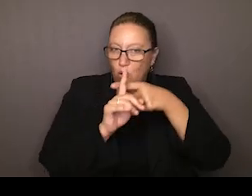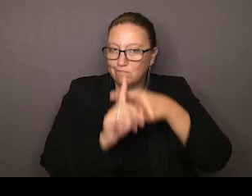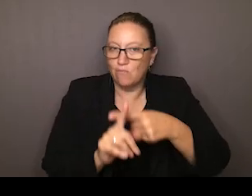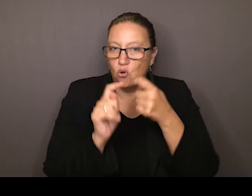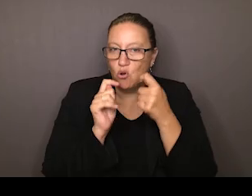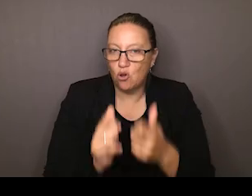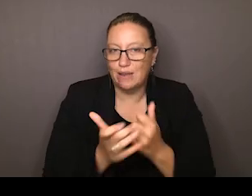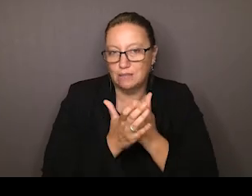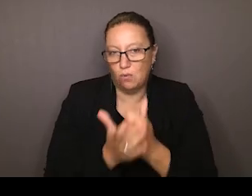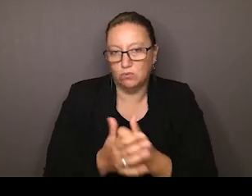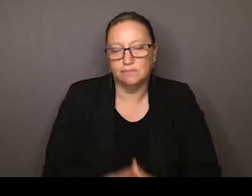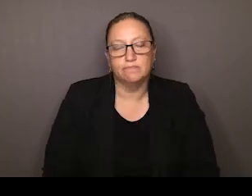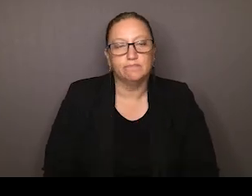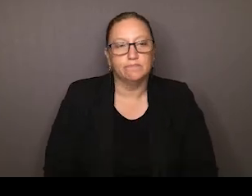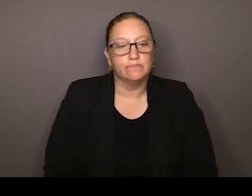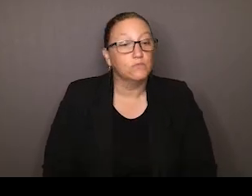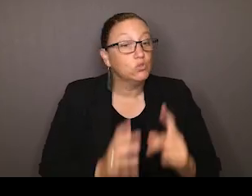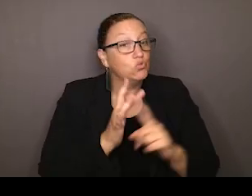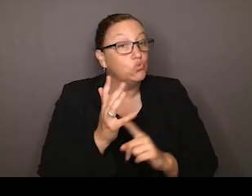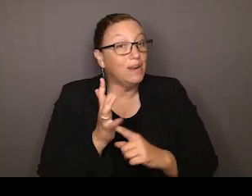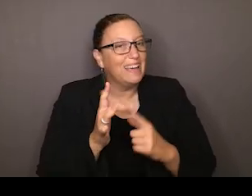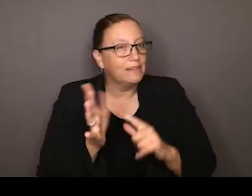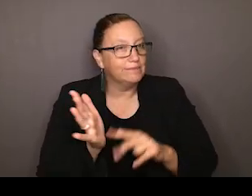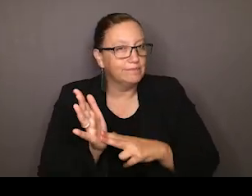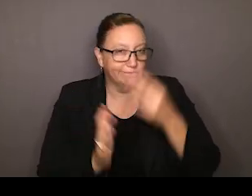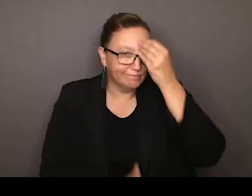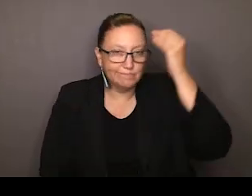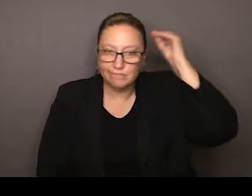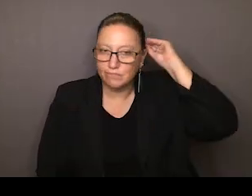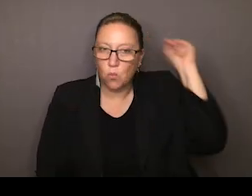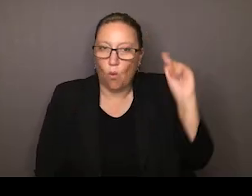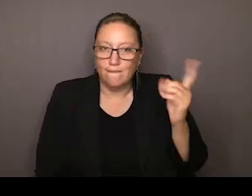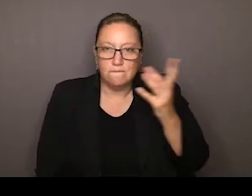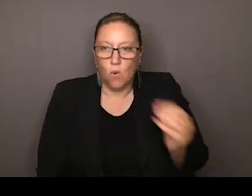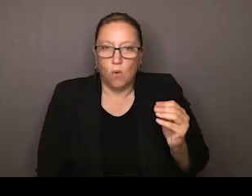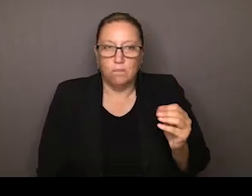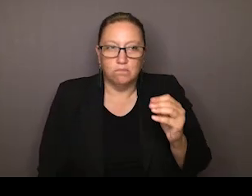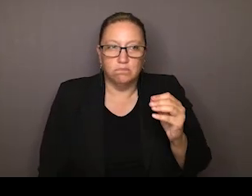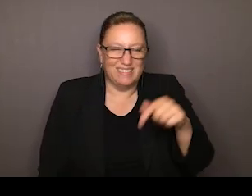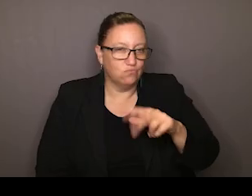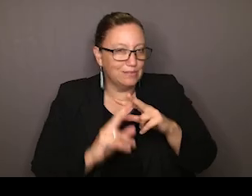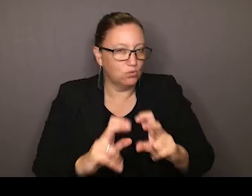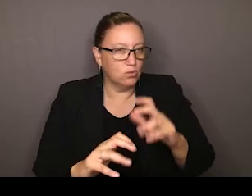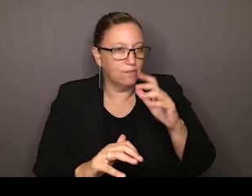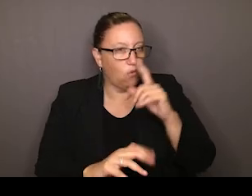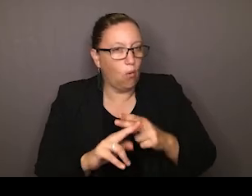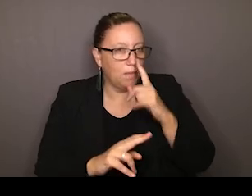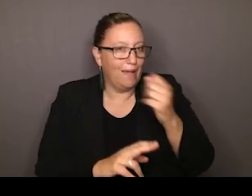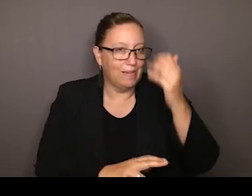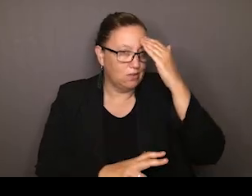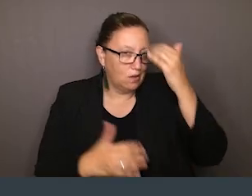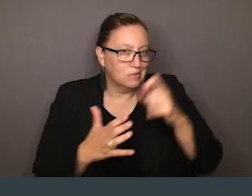Julian, what are the key takeaways from this research for people with intellectual disability and their